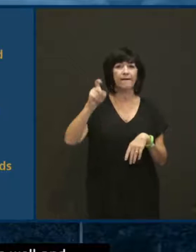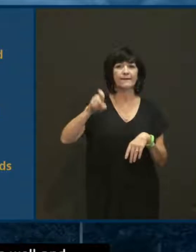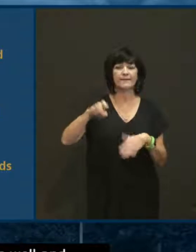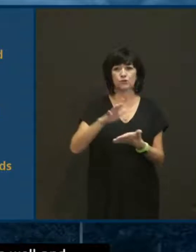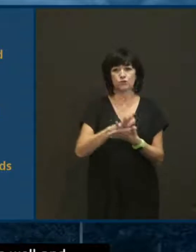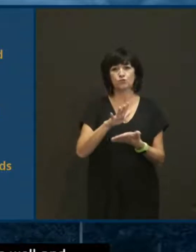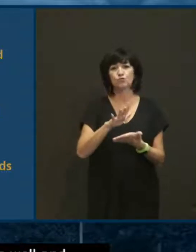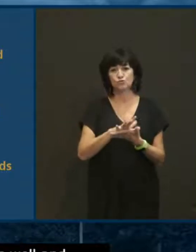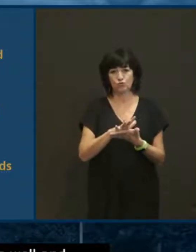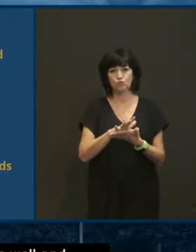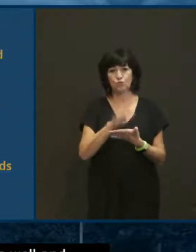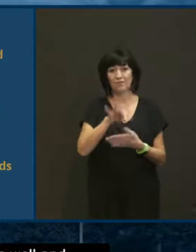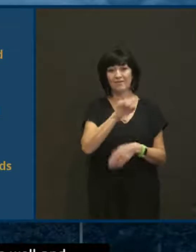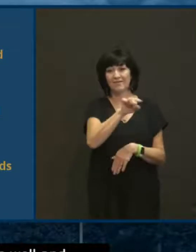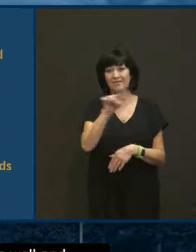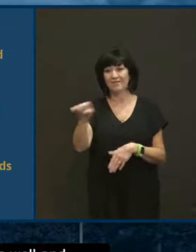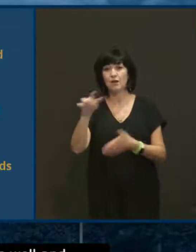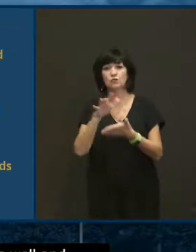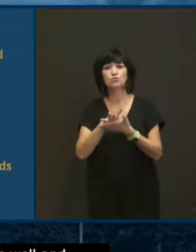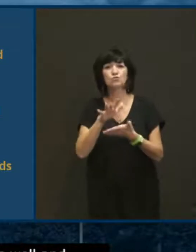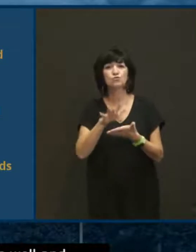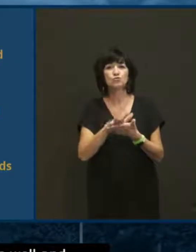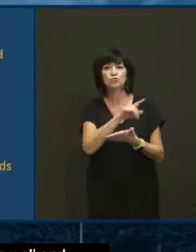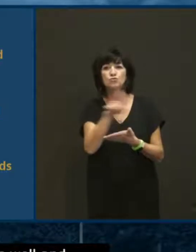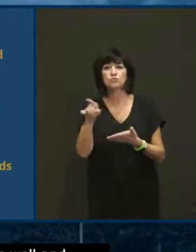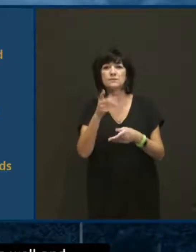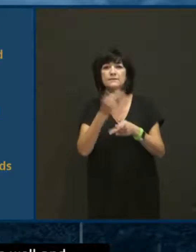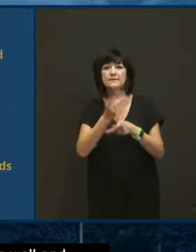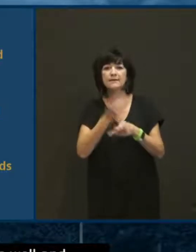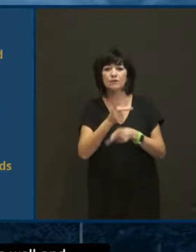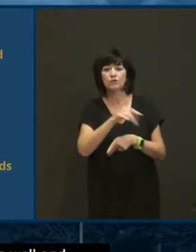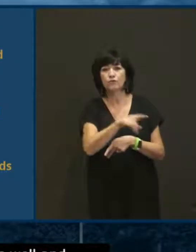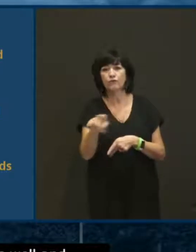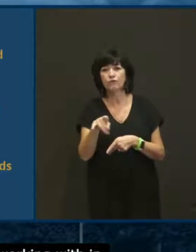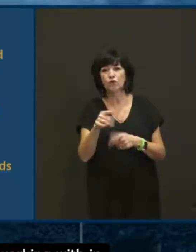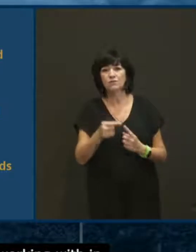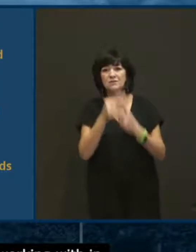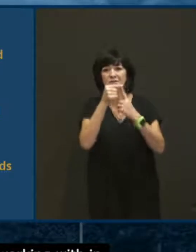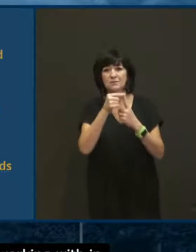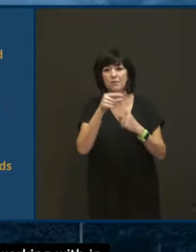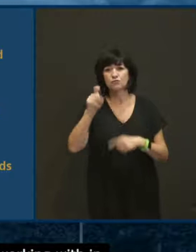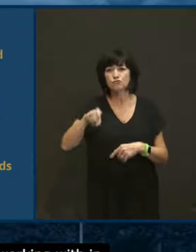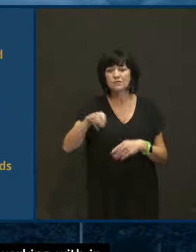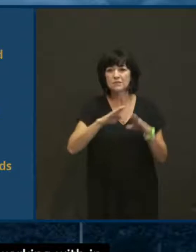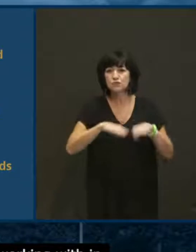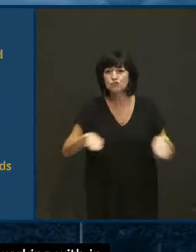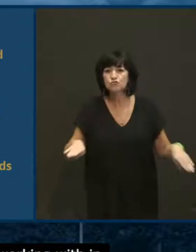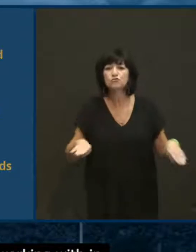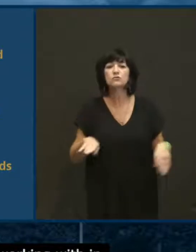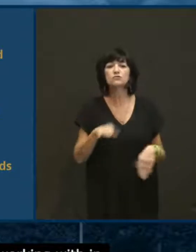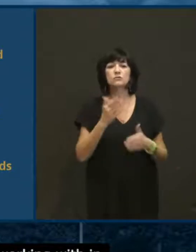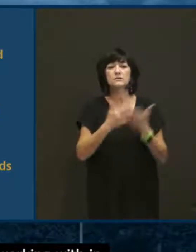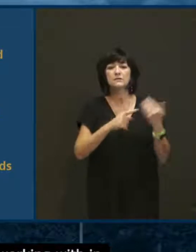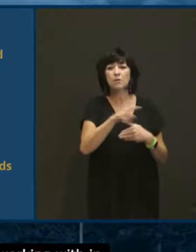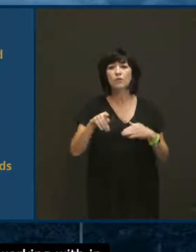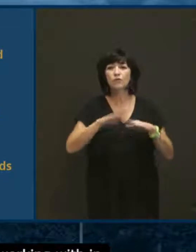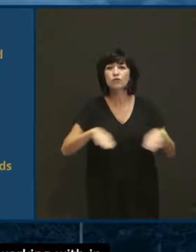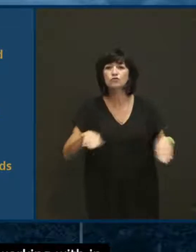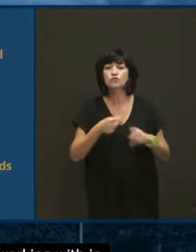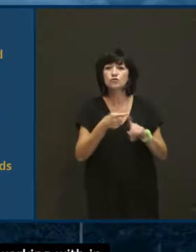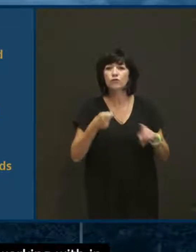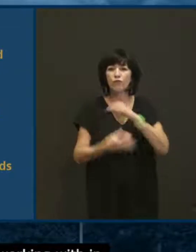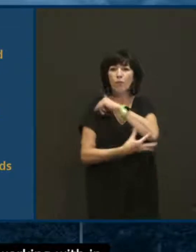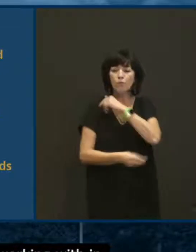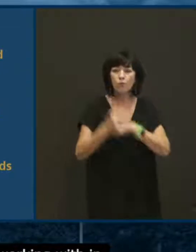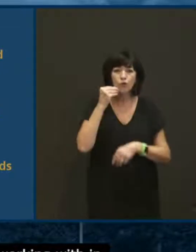working with in the city of Wilmington and the Christina School District. So all of these measures and commitments are a continuation